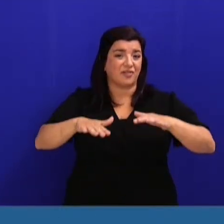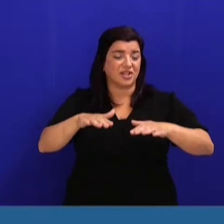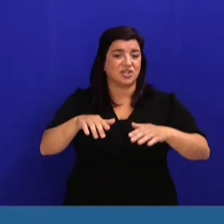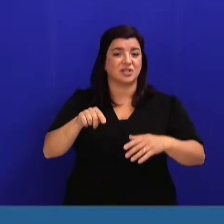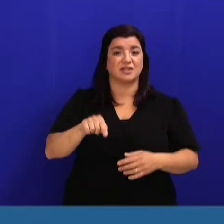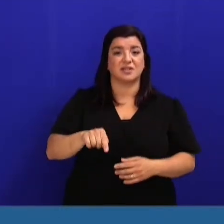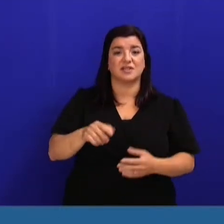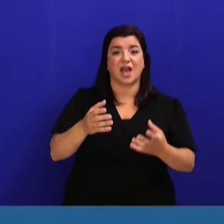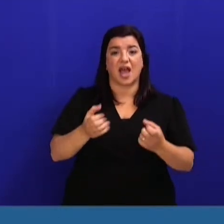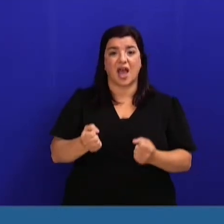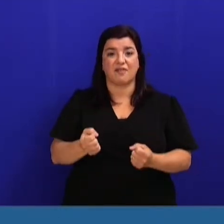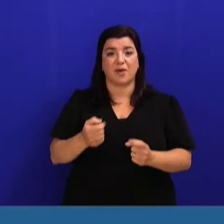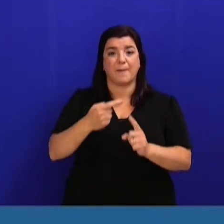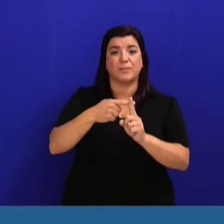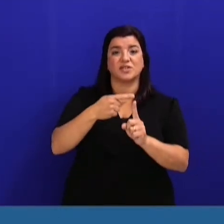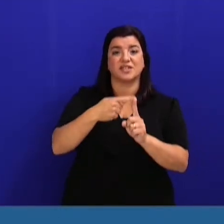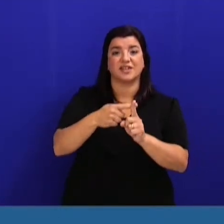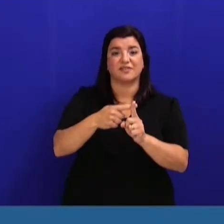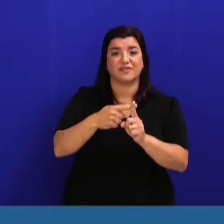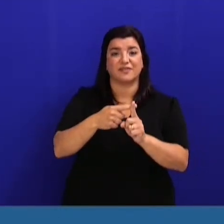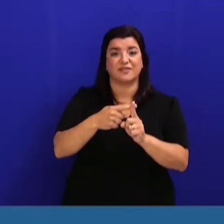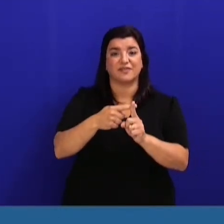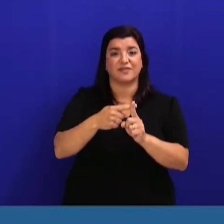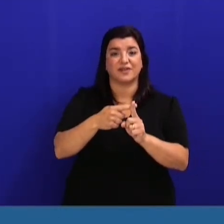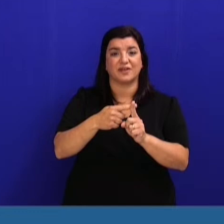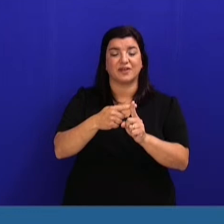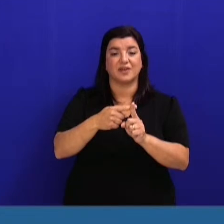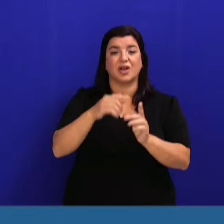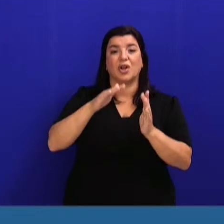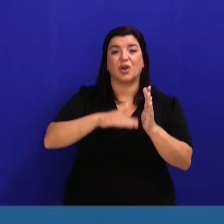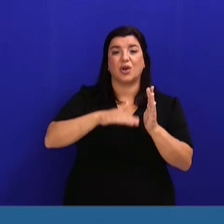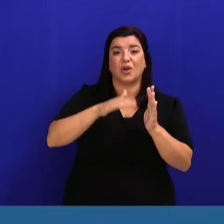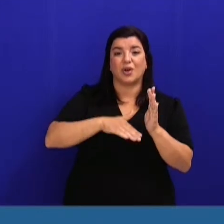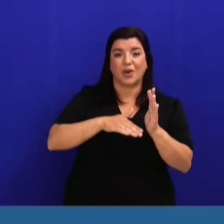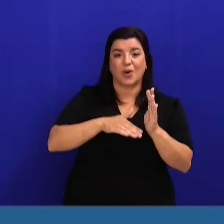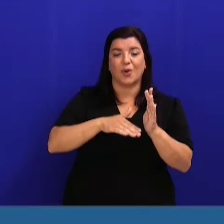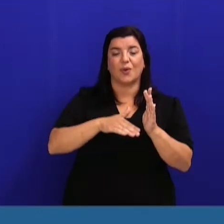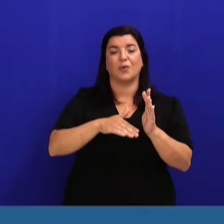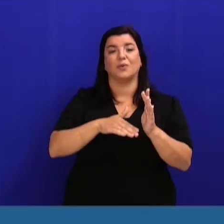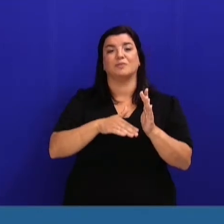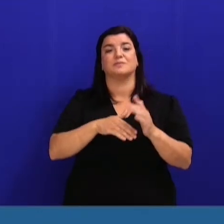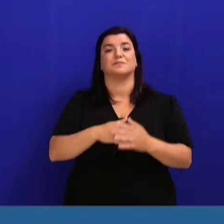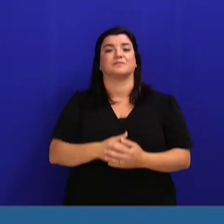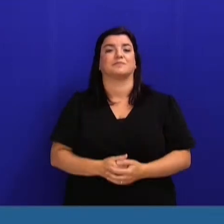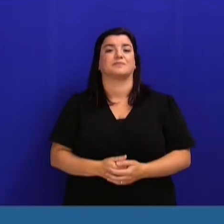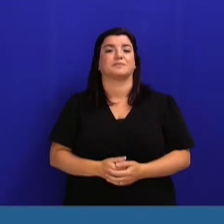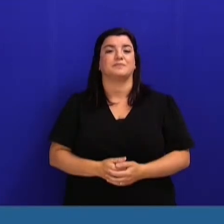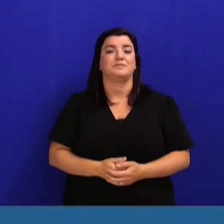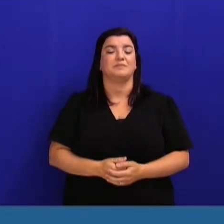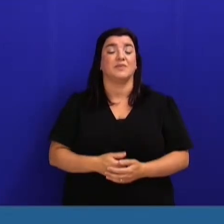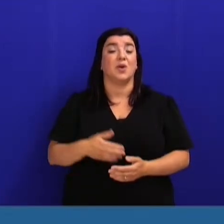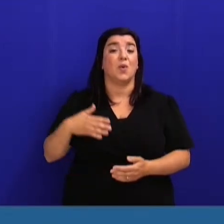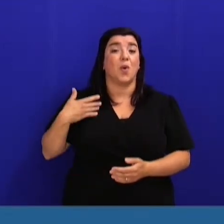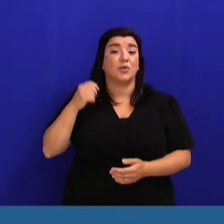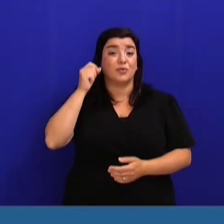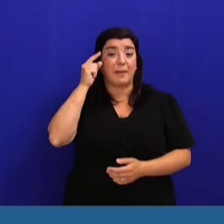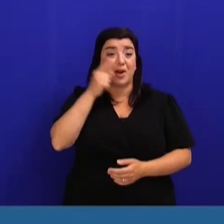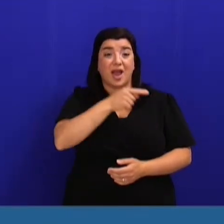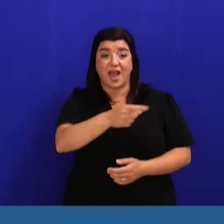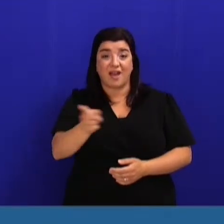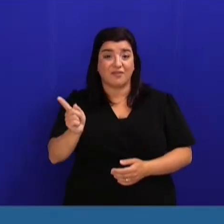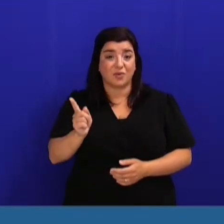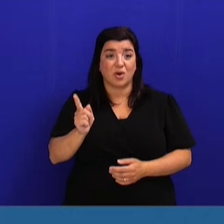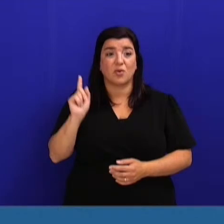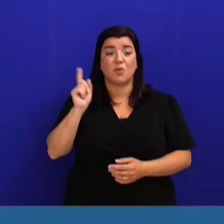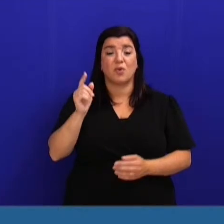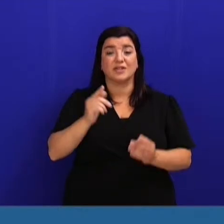the positivity rate has also remained low with 0.2%. Would like to remind everyone on the prevention measures of distancing